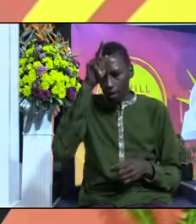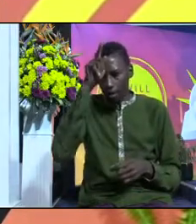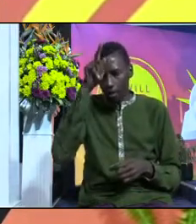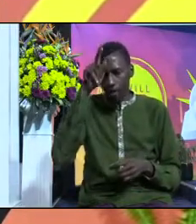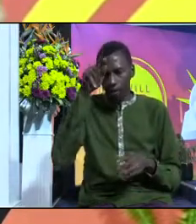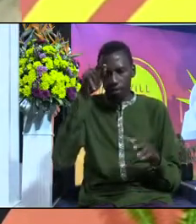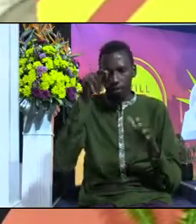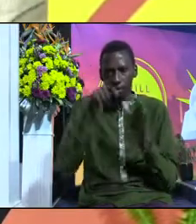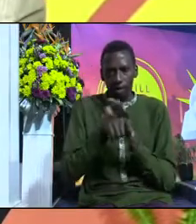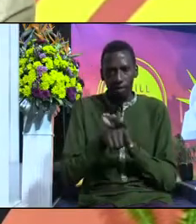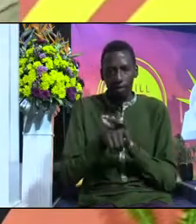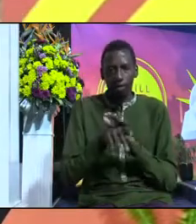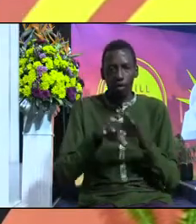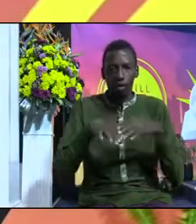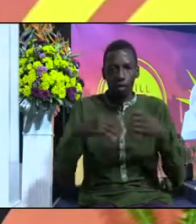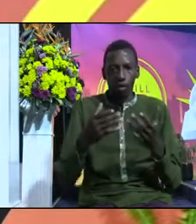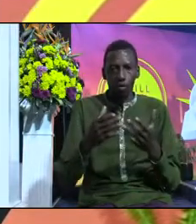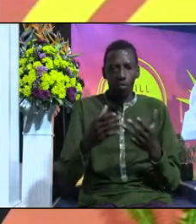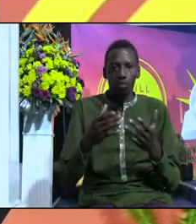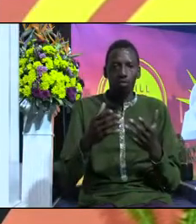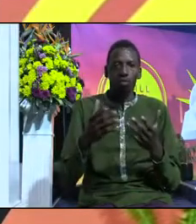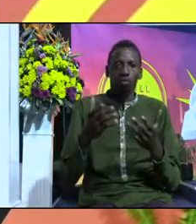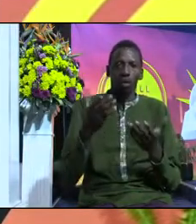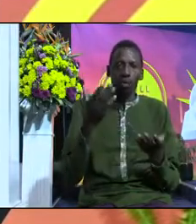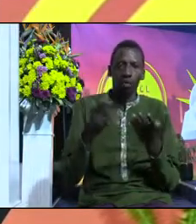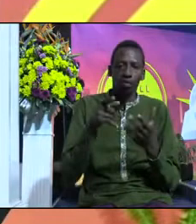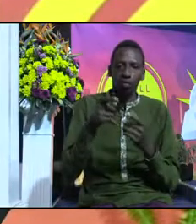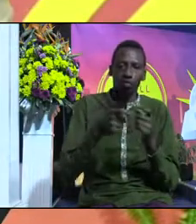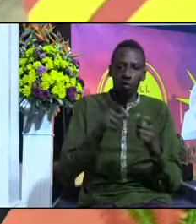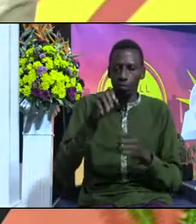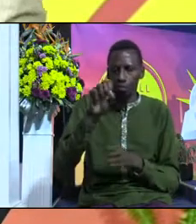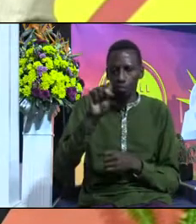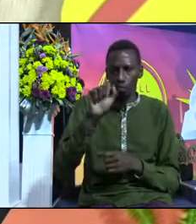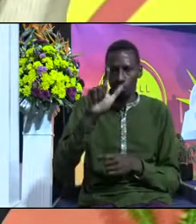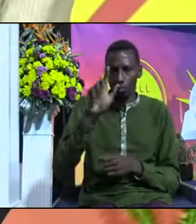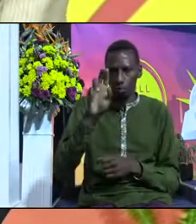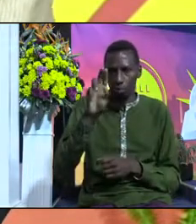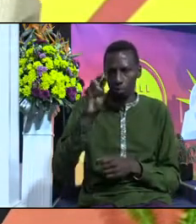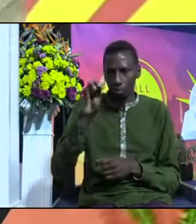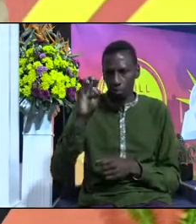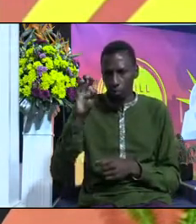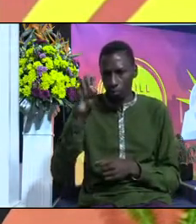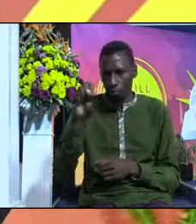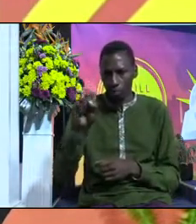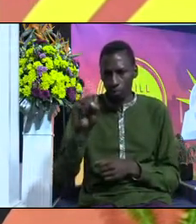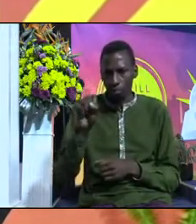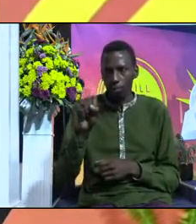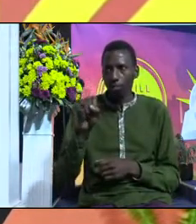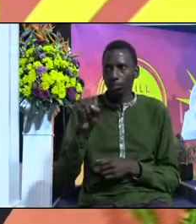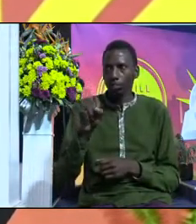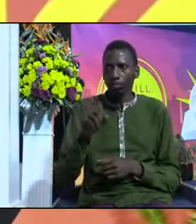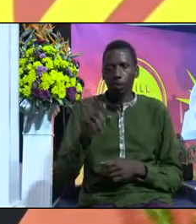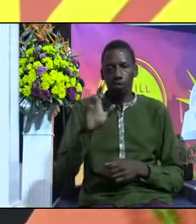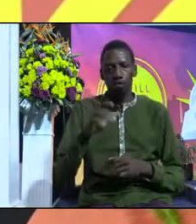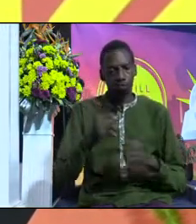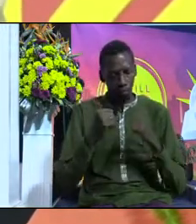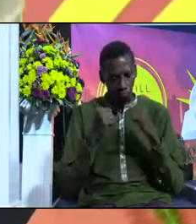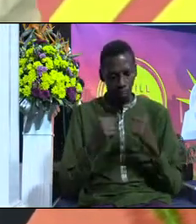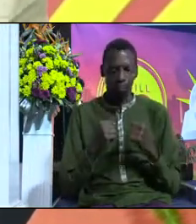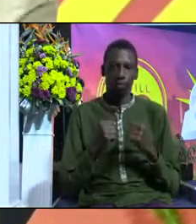Nairobi, or from your countryside where you came from, throw your head back. Throw your chest